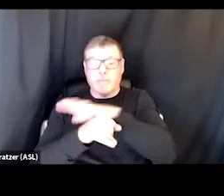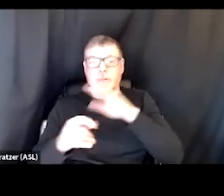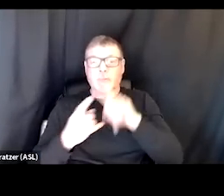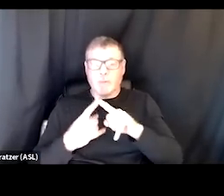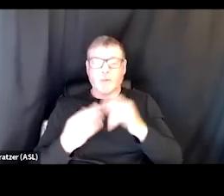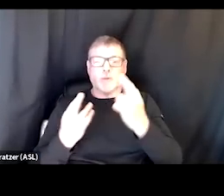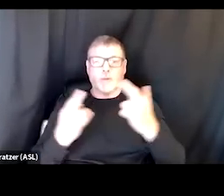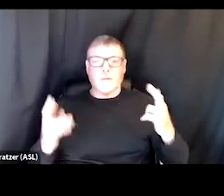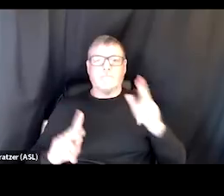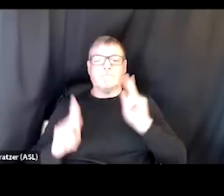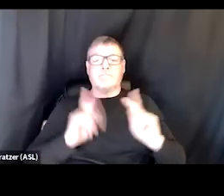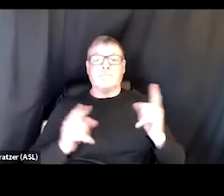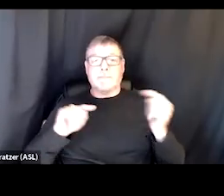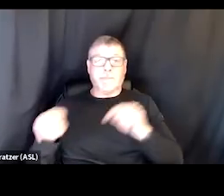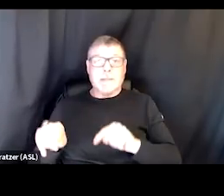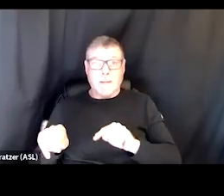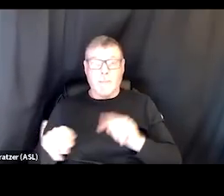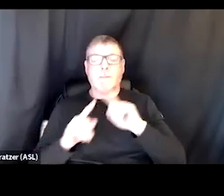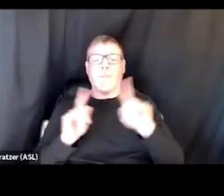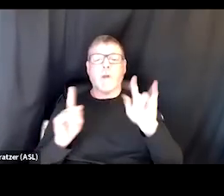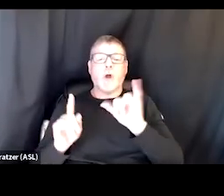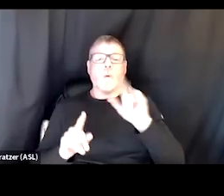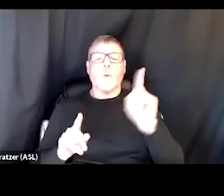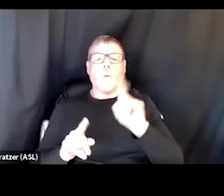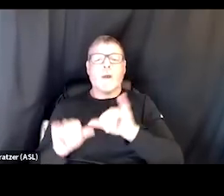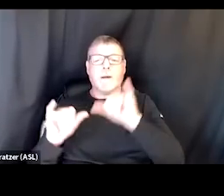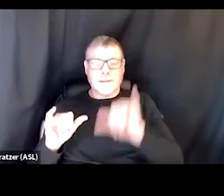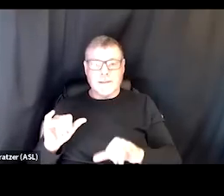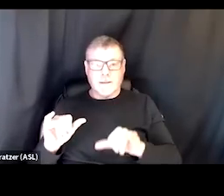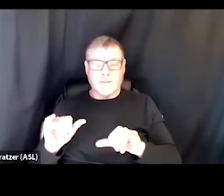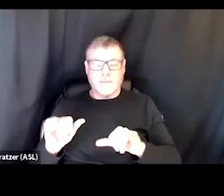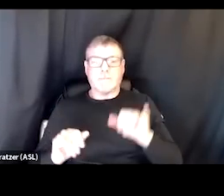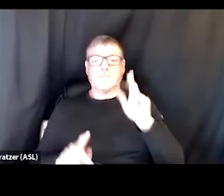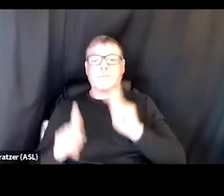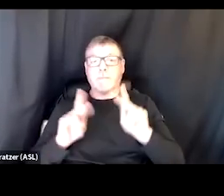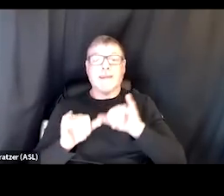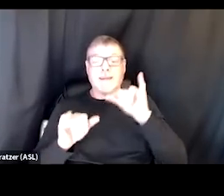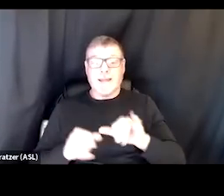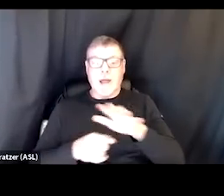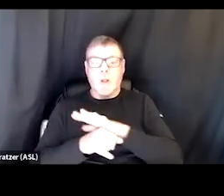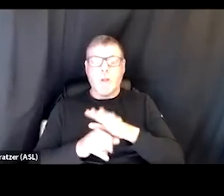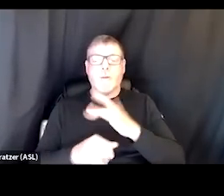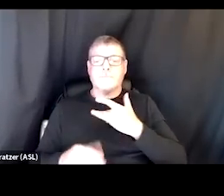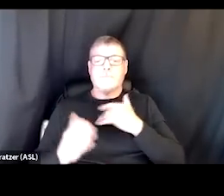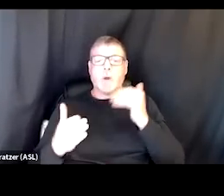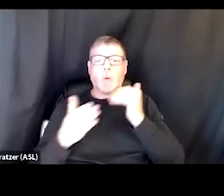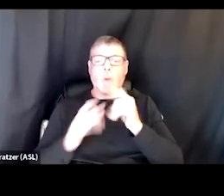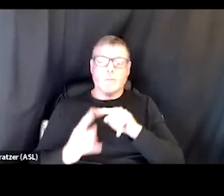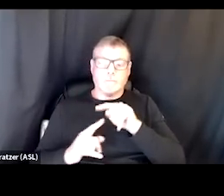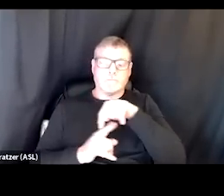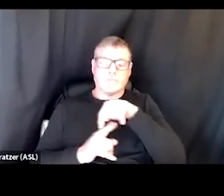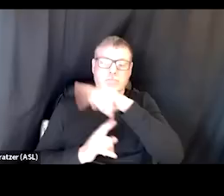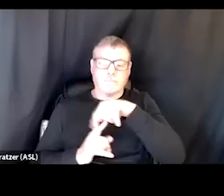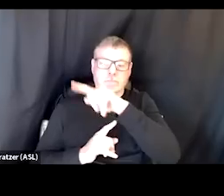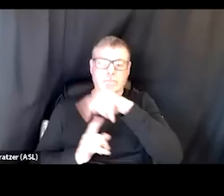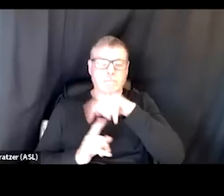terms of people coming in, but also in terms of where they are staying. And so sometimes people stay in a location where they're close to the physical resources